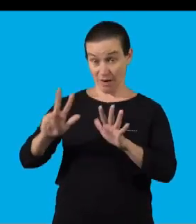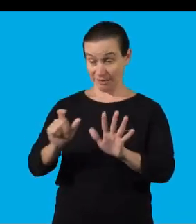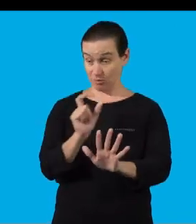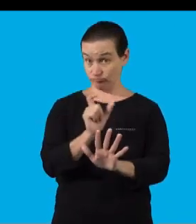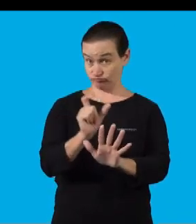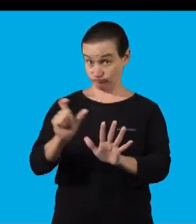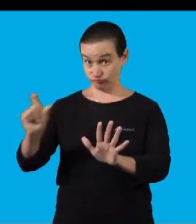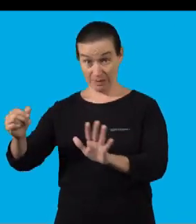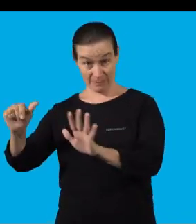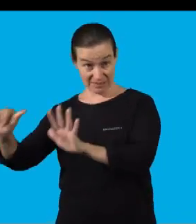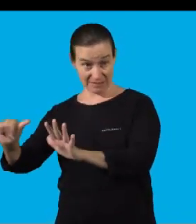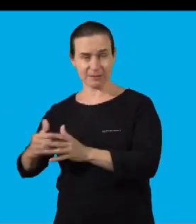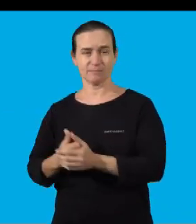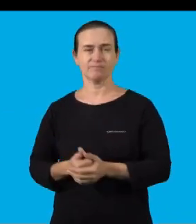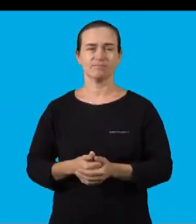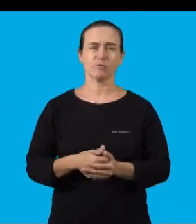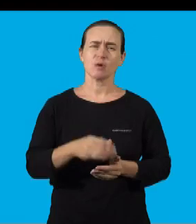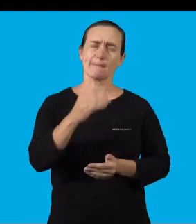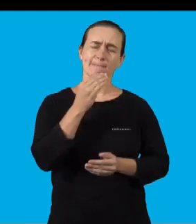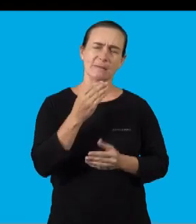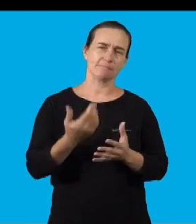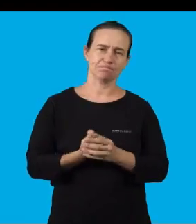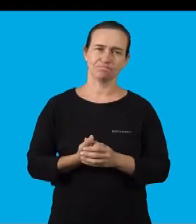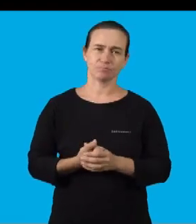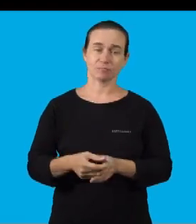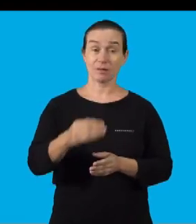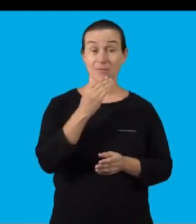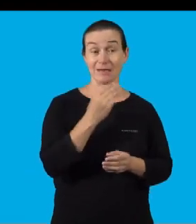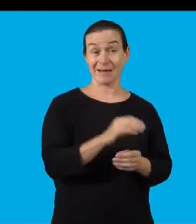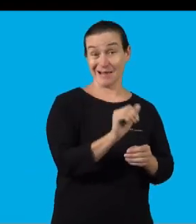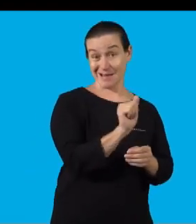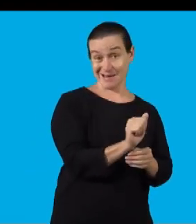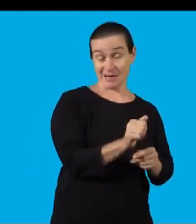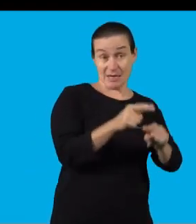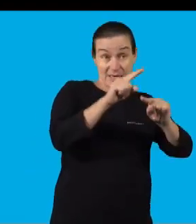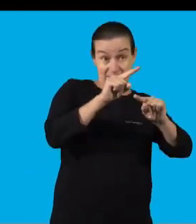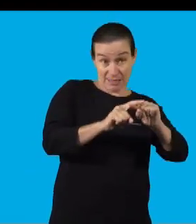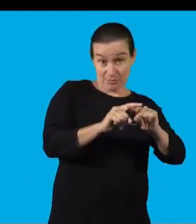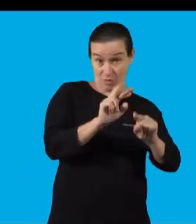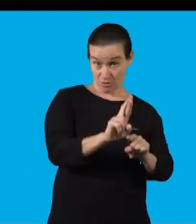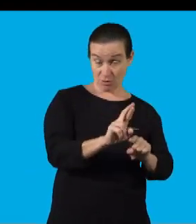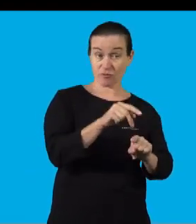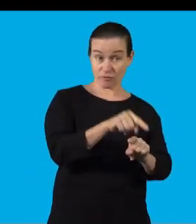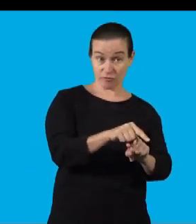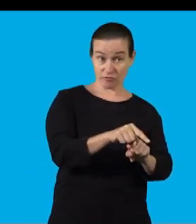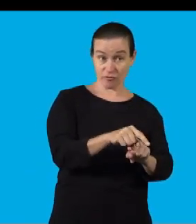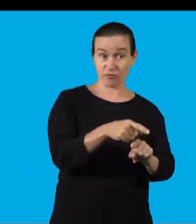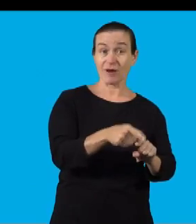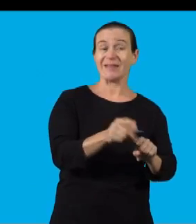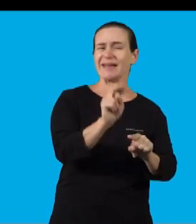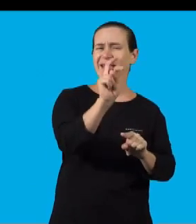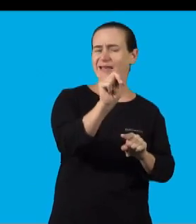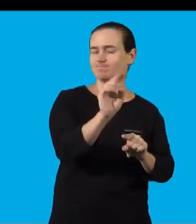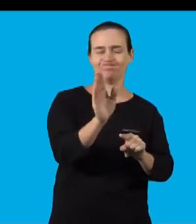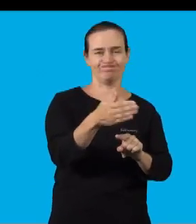if I substitute it in the general term, that is going to be A multiplied by R, and of course in the place of